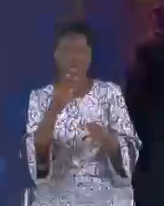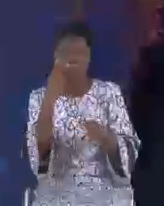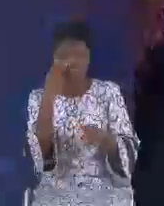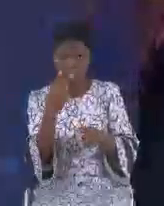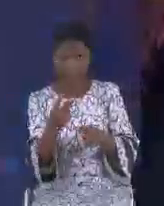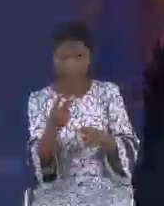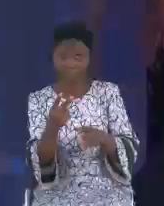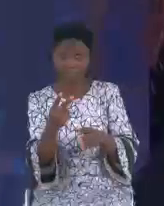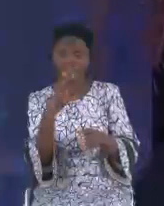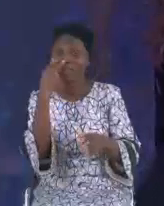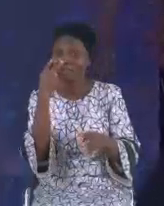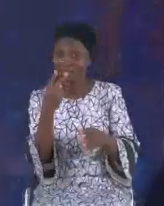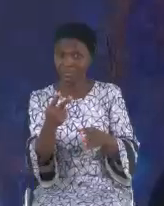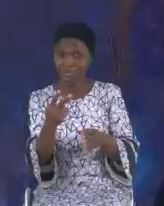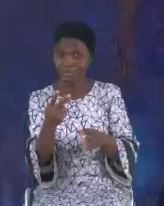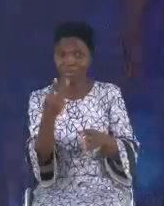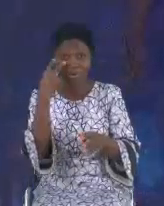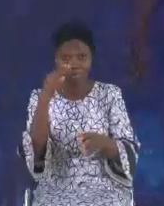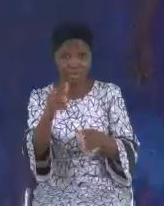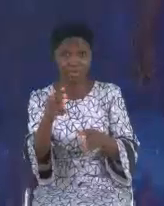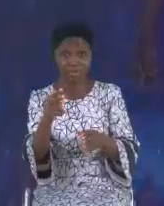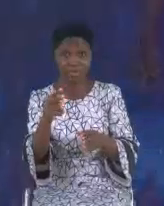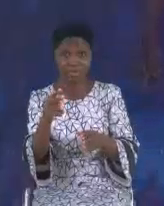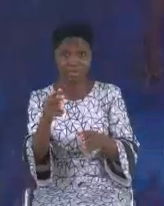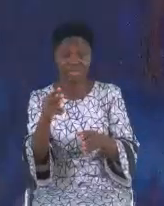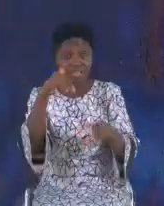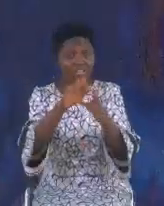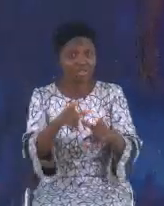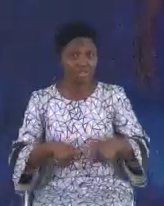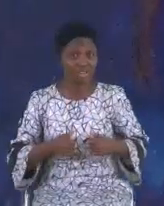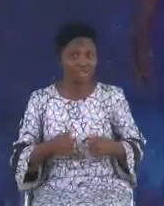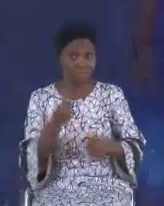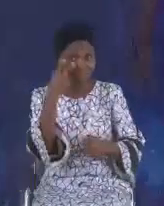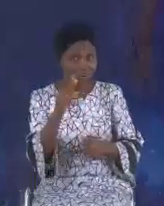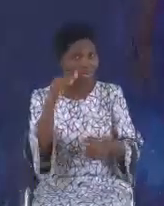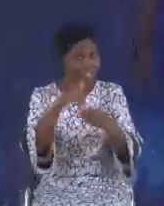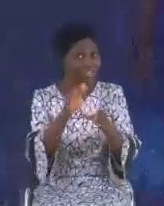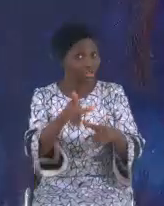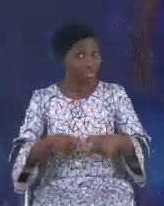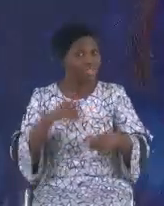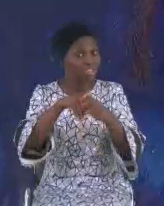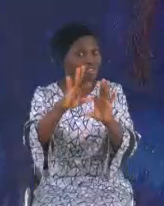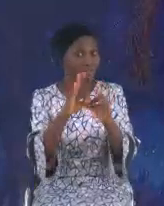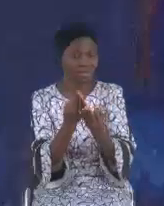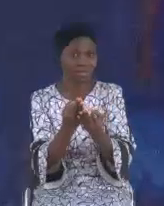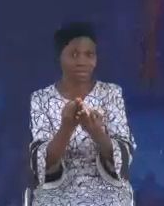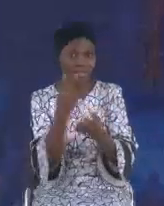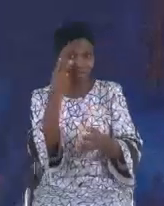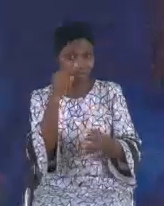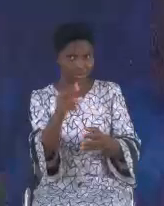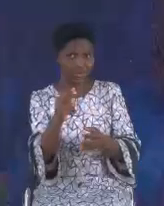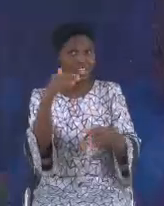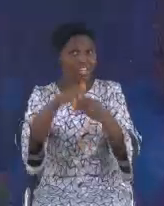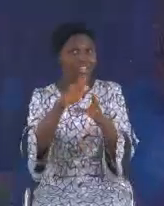behold, behold, behold in your life, behold in your family, behold in